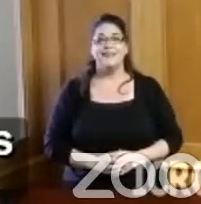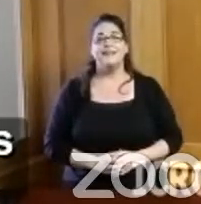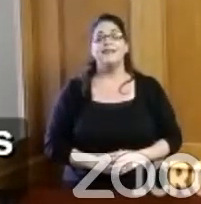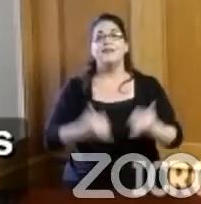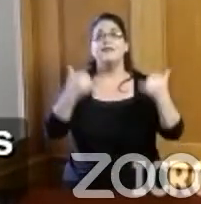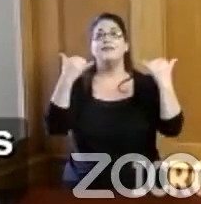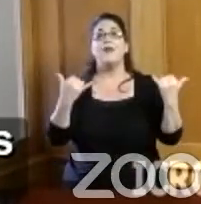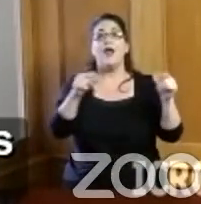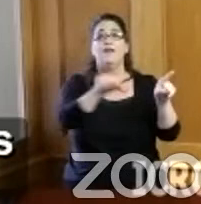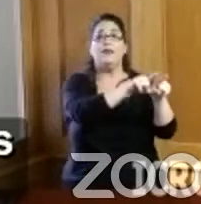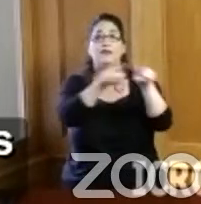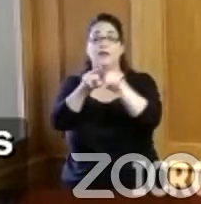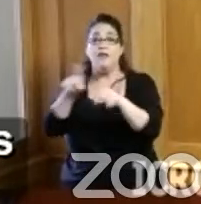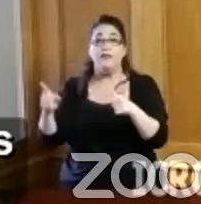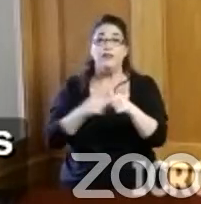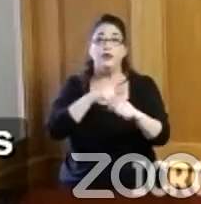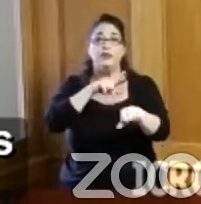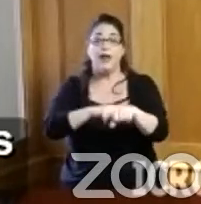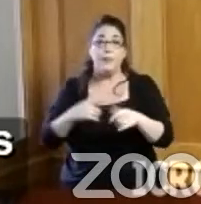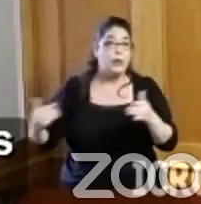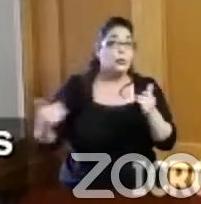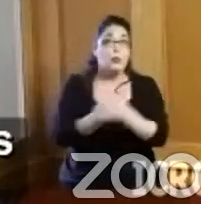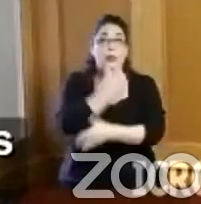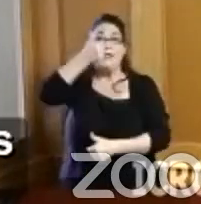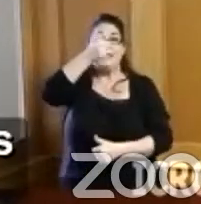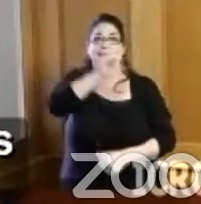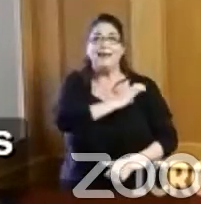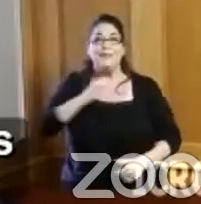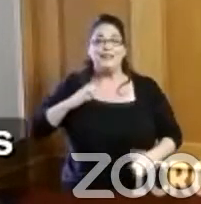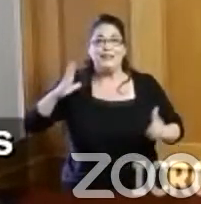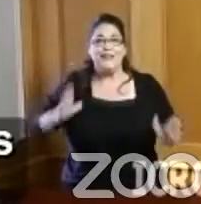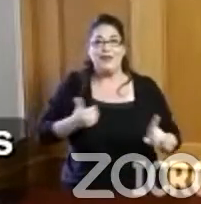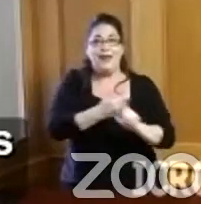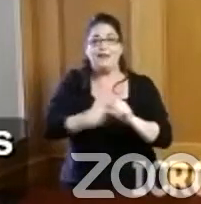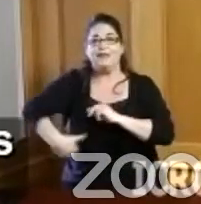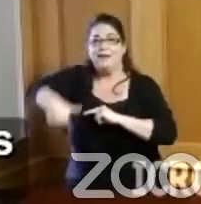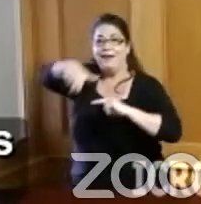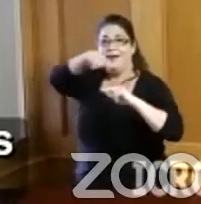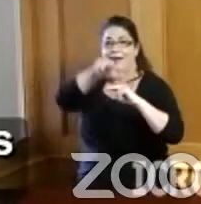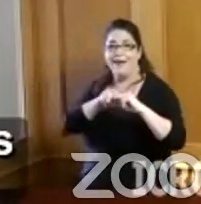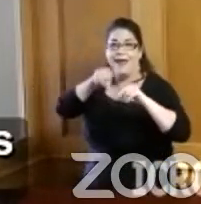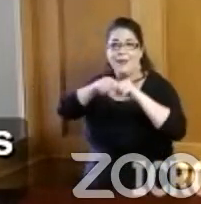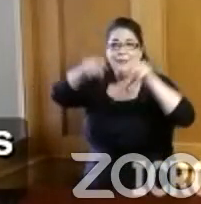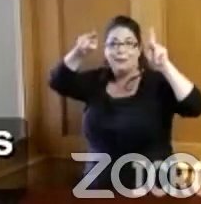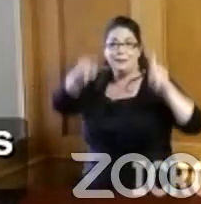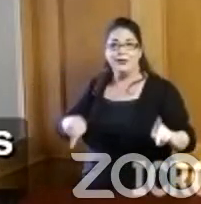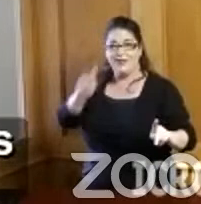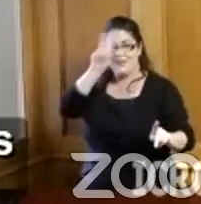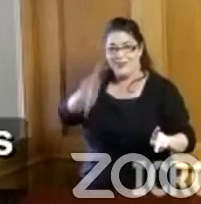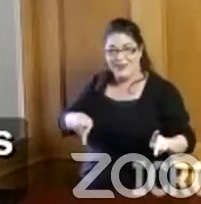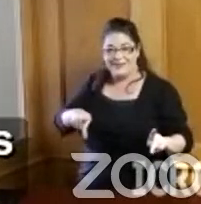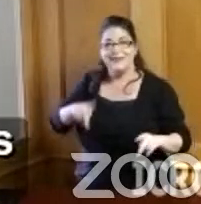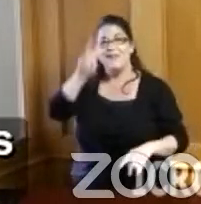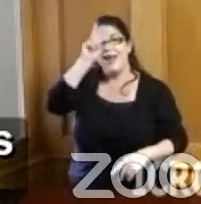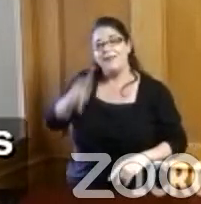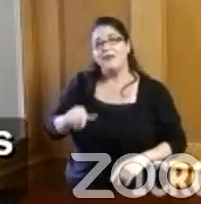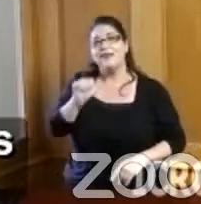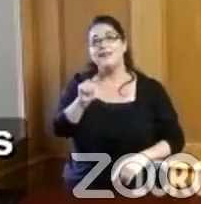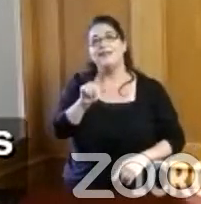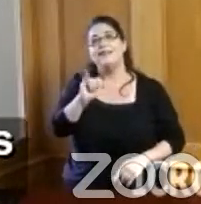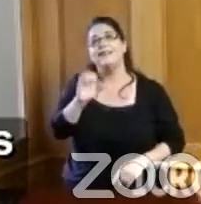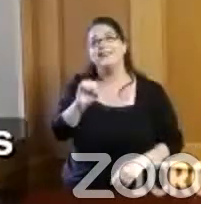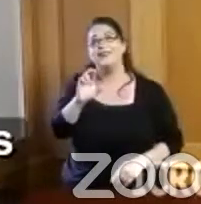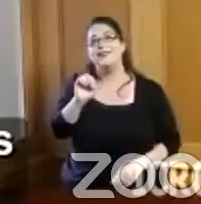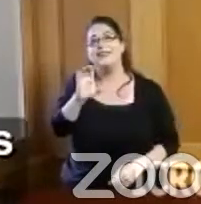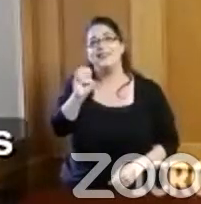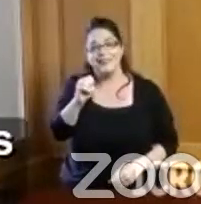This is also the first time that our newest commissioner will take her seat in person as vice president, Vice President Alicia